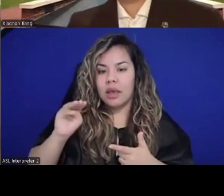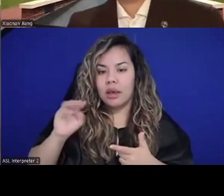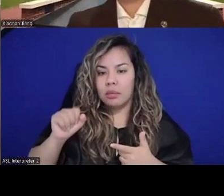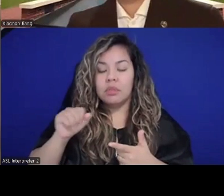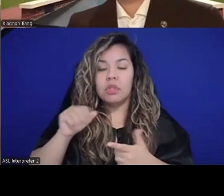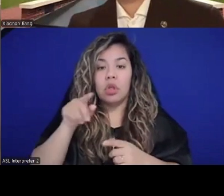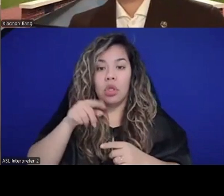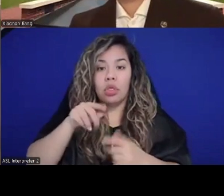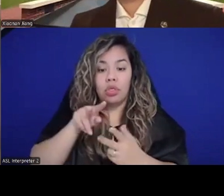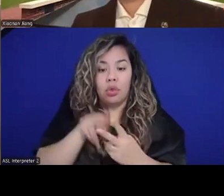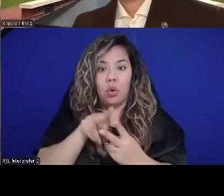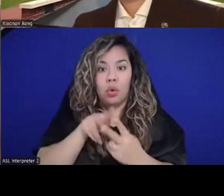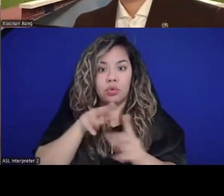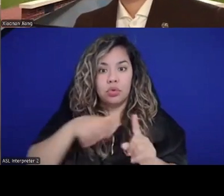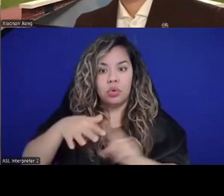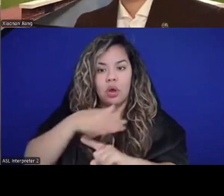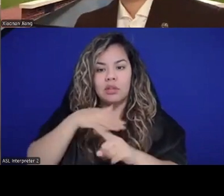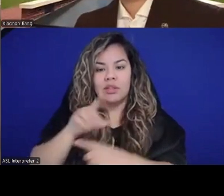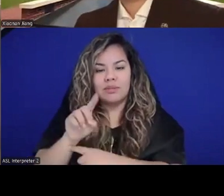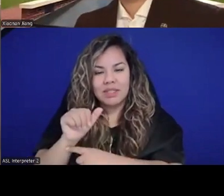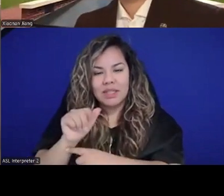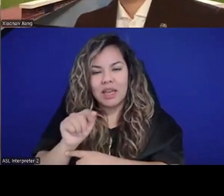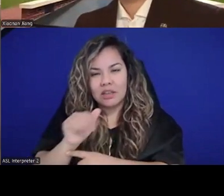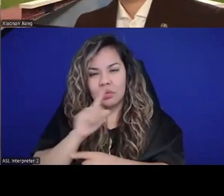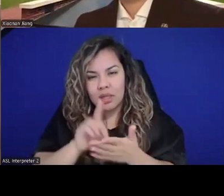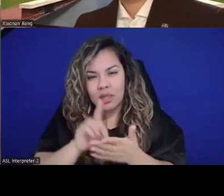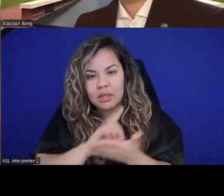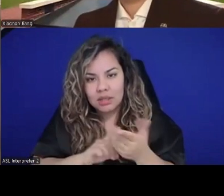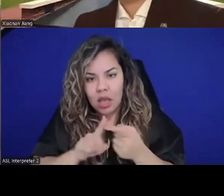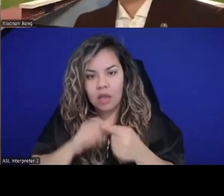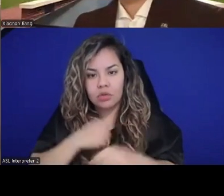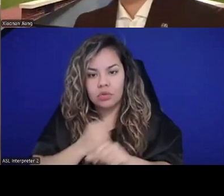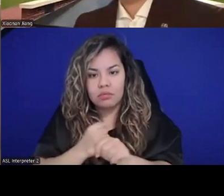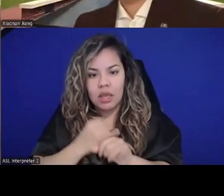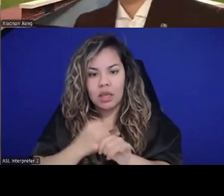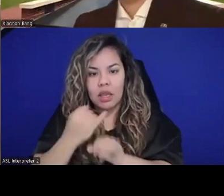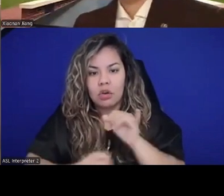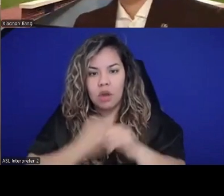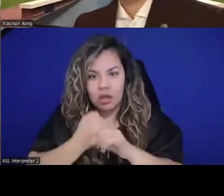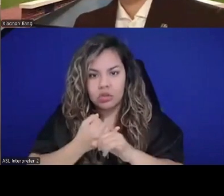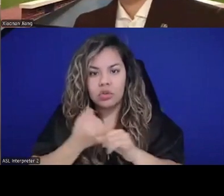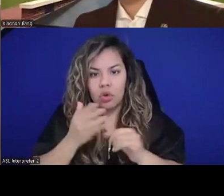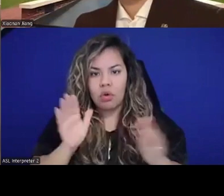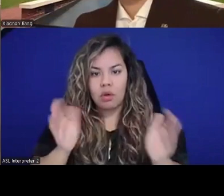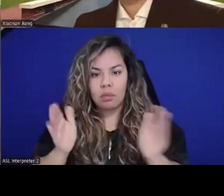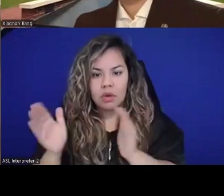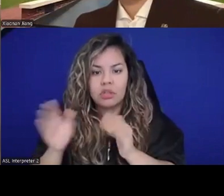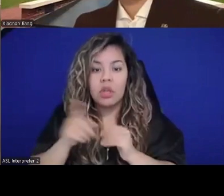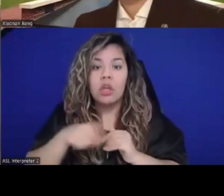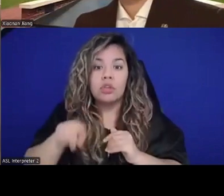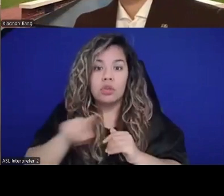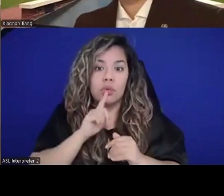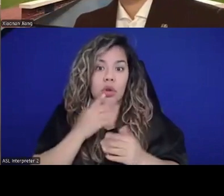kind of designed in order to make international comparisons. So those provide good opportunities to do comparative